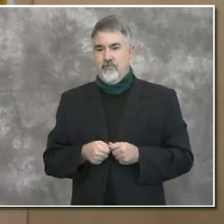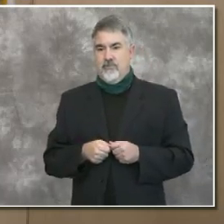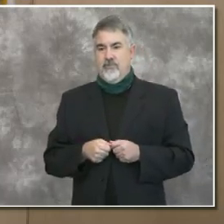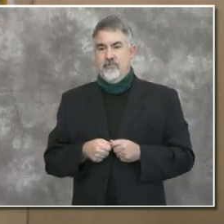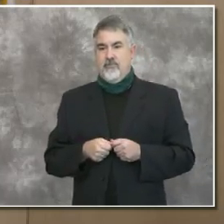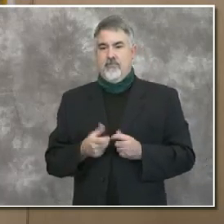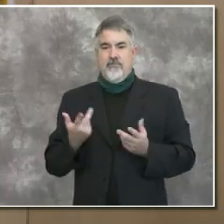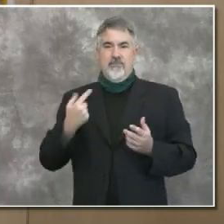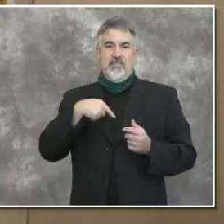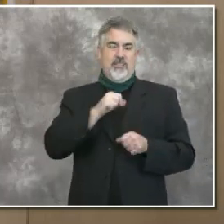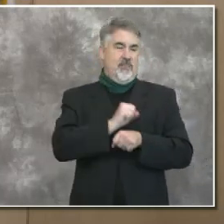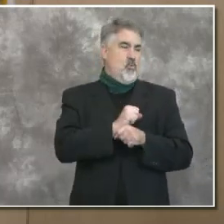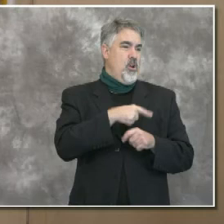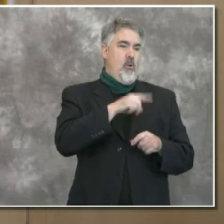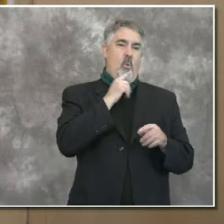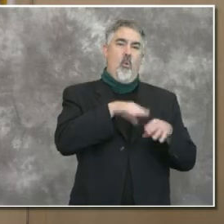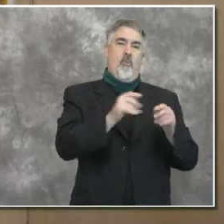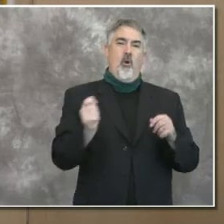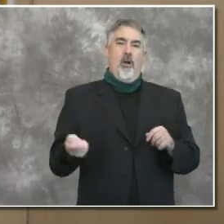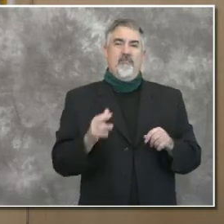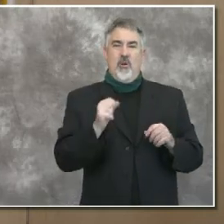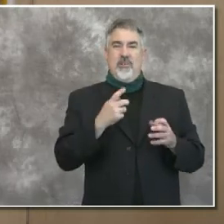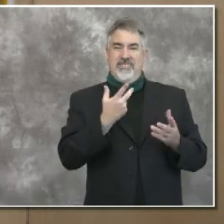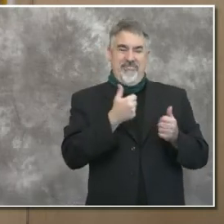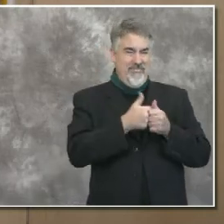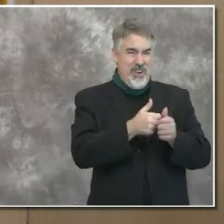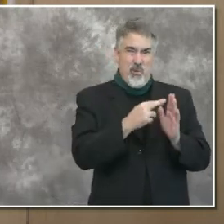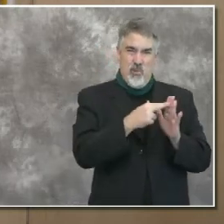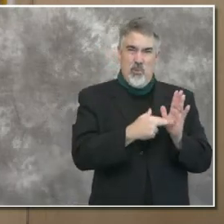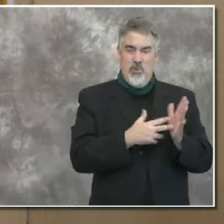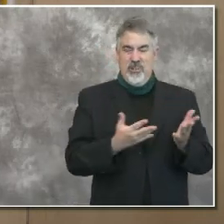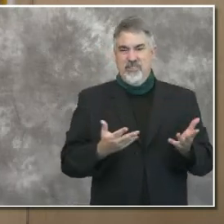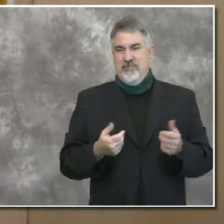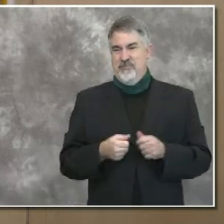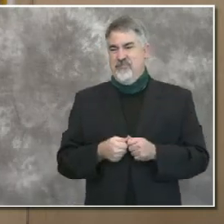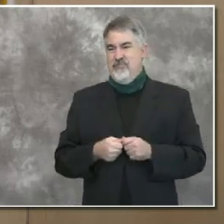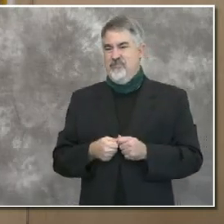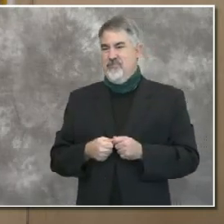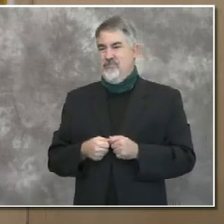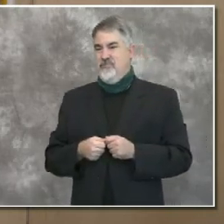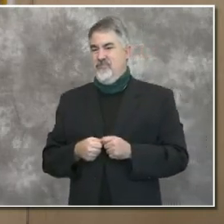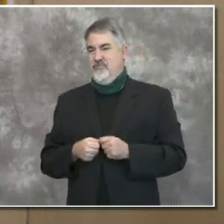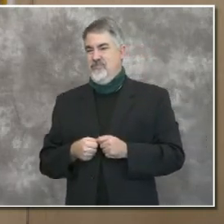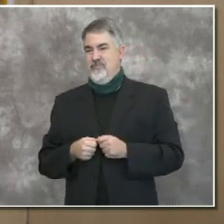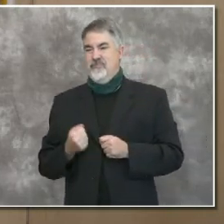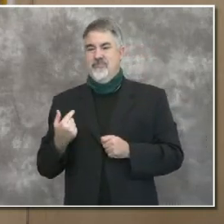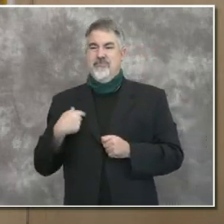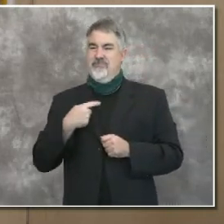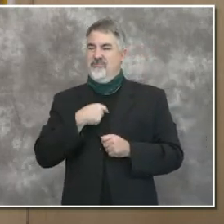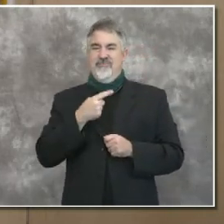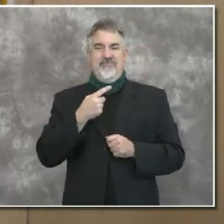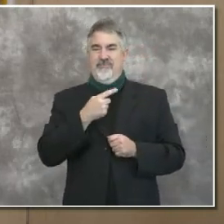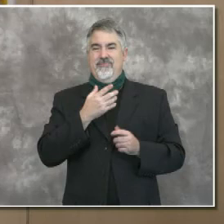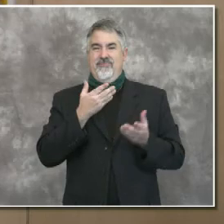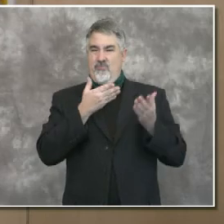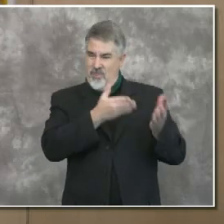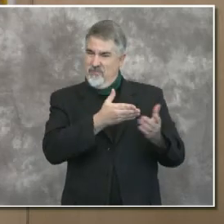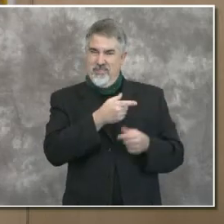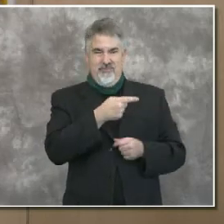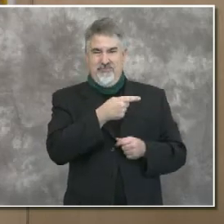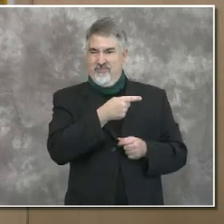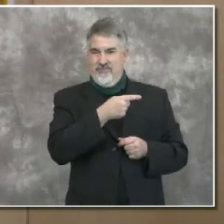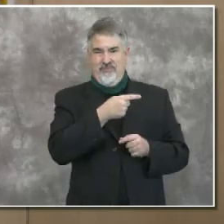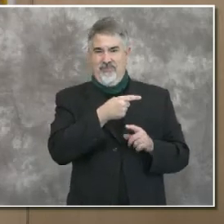the golf course. So that's the rationale why we are recommending temperature checks, so that we